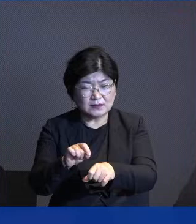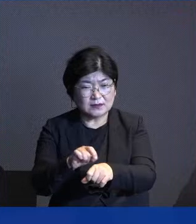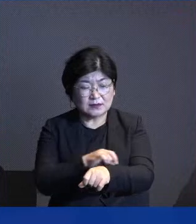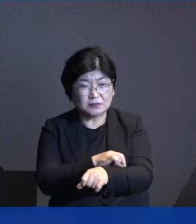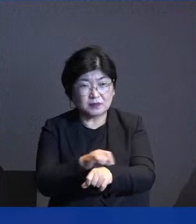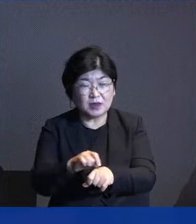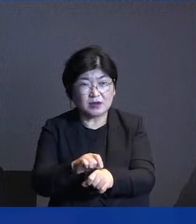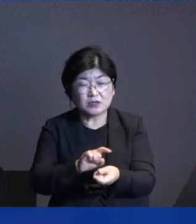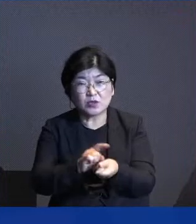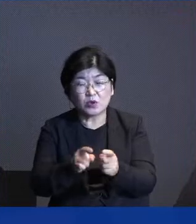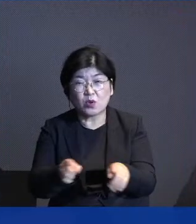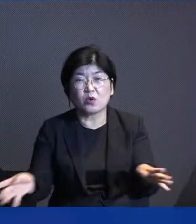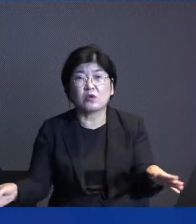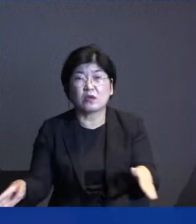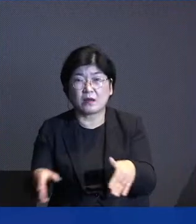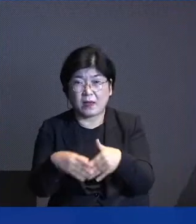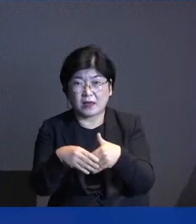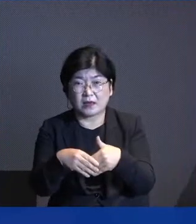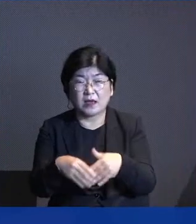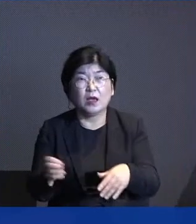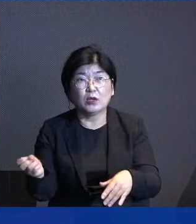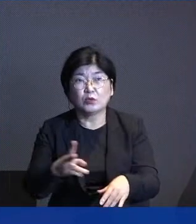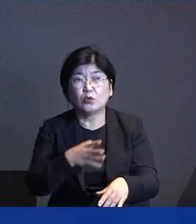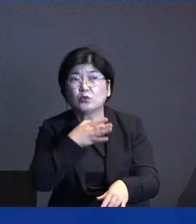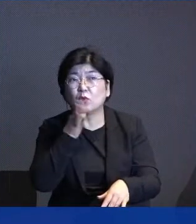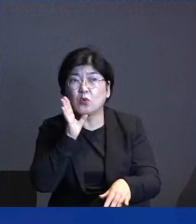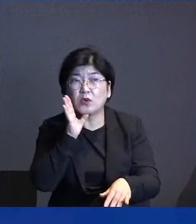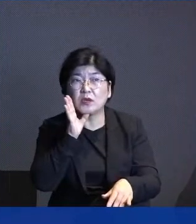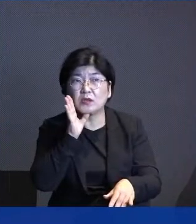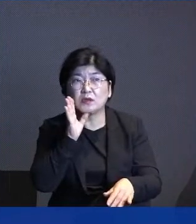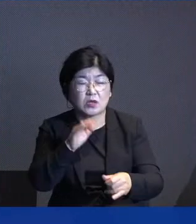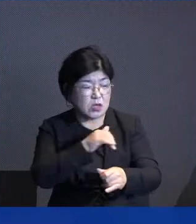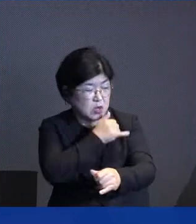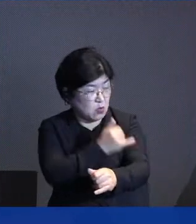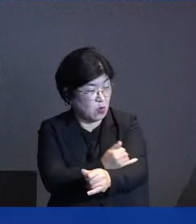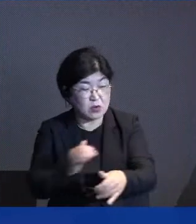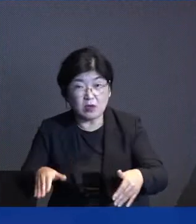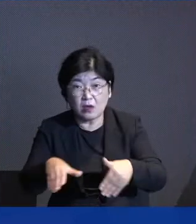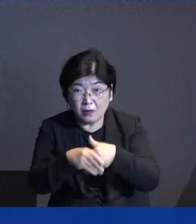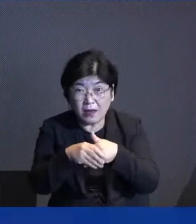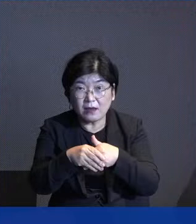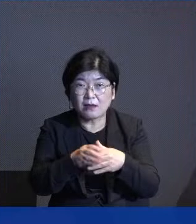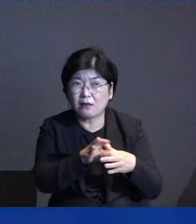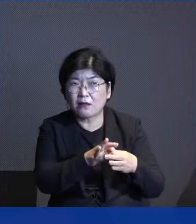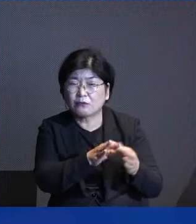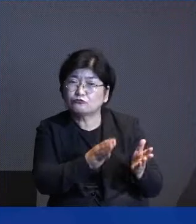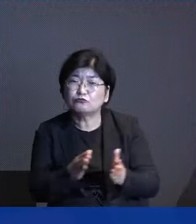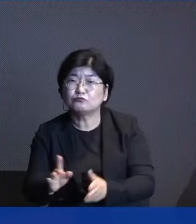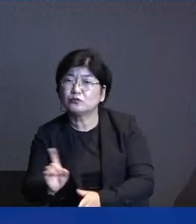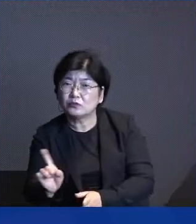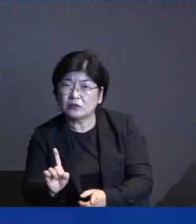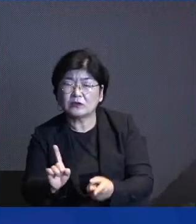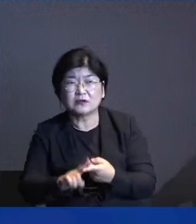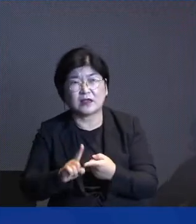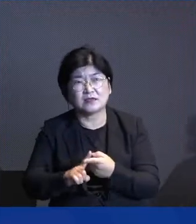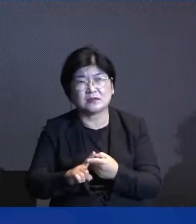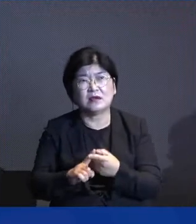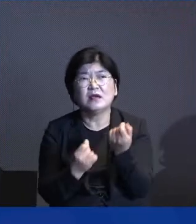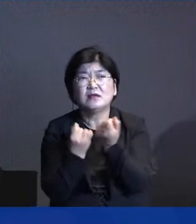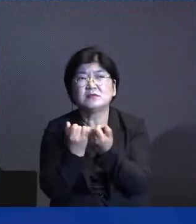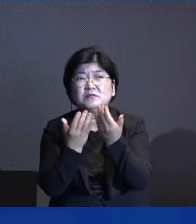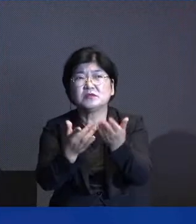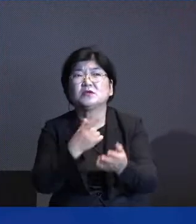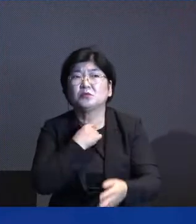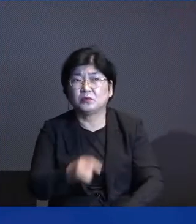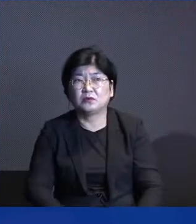Nations Convention for Rights of Older People, but yet it's such a big struggle because many people do feel that it